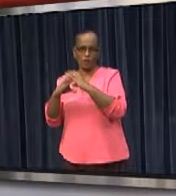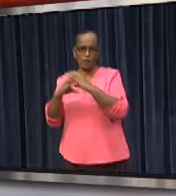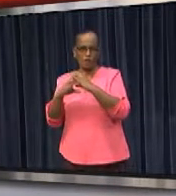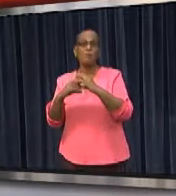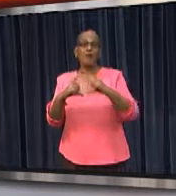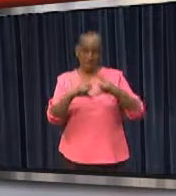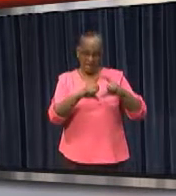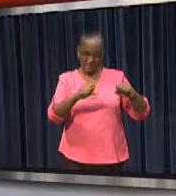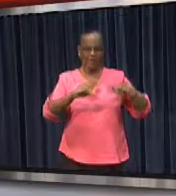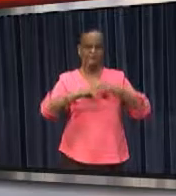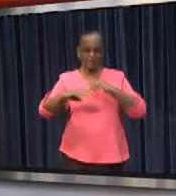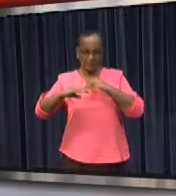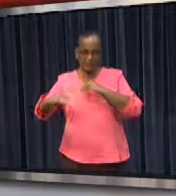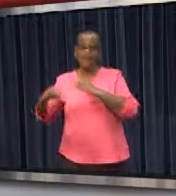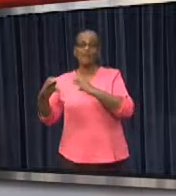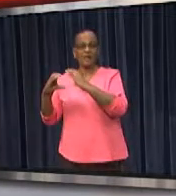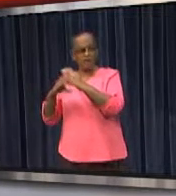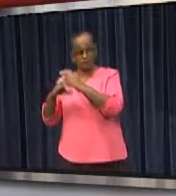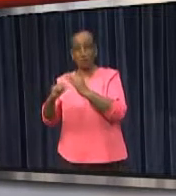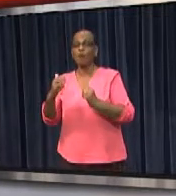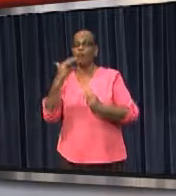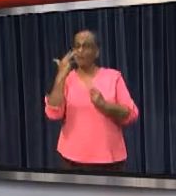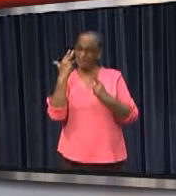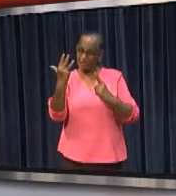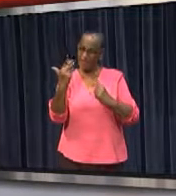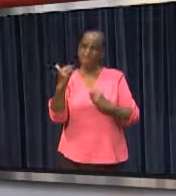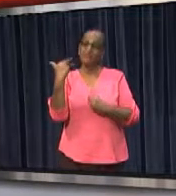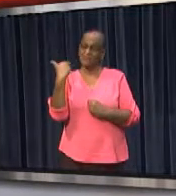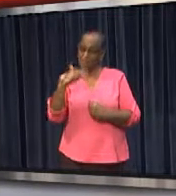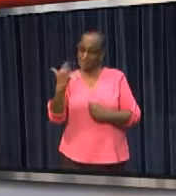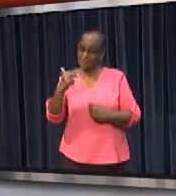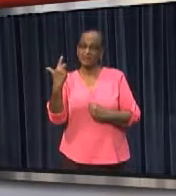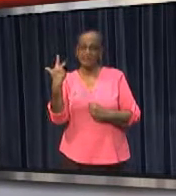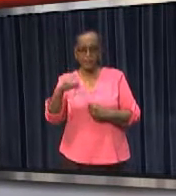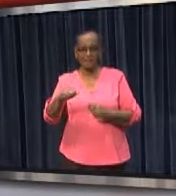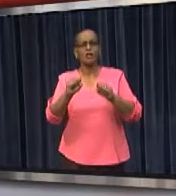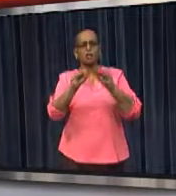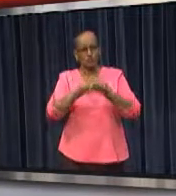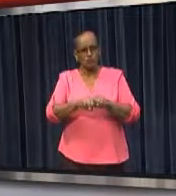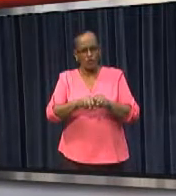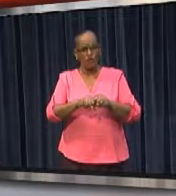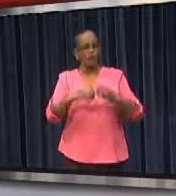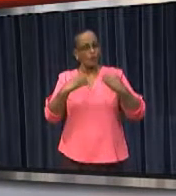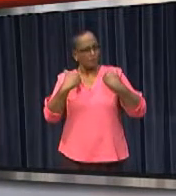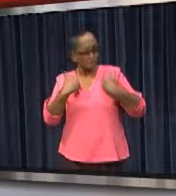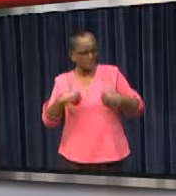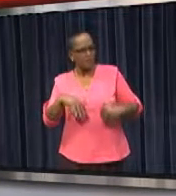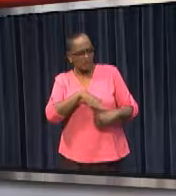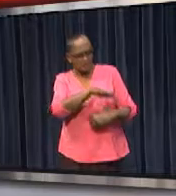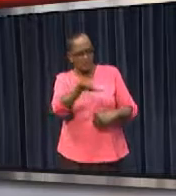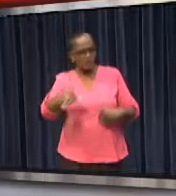before Suriname's entry into CARICOM, the member countries of the CARICOM in